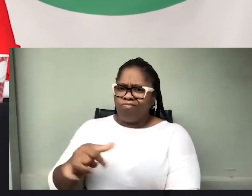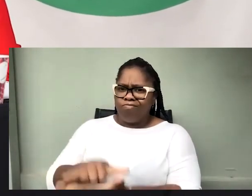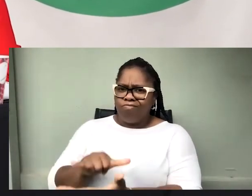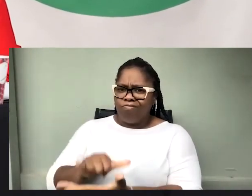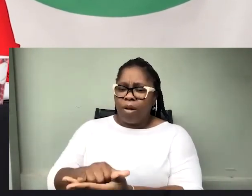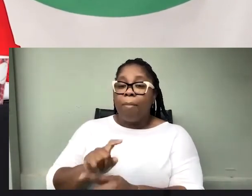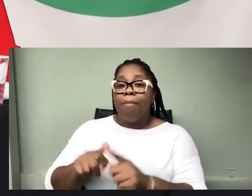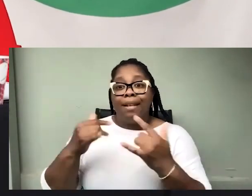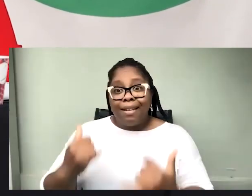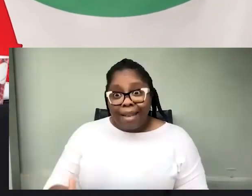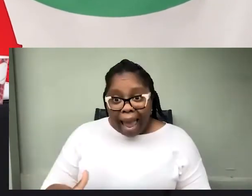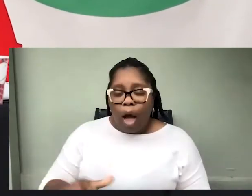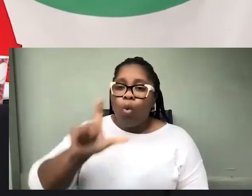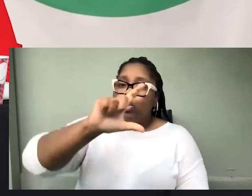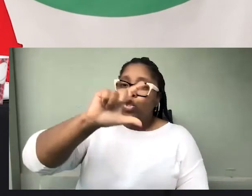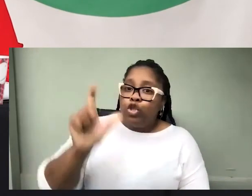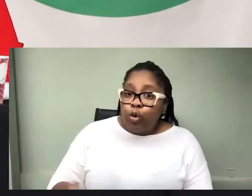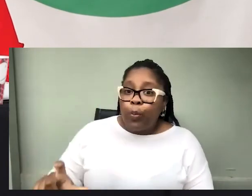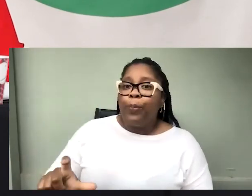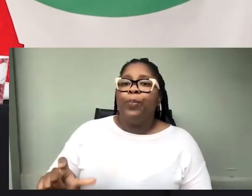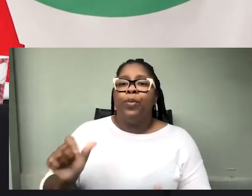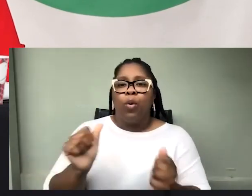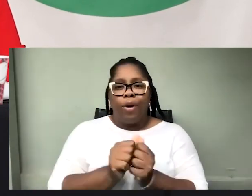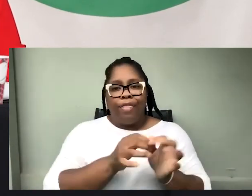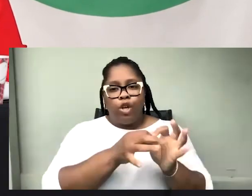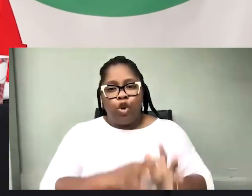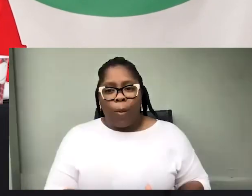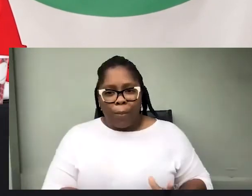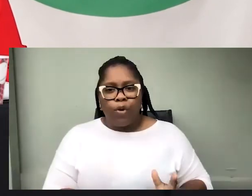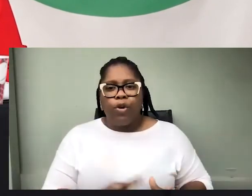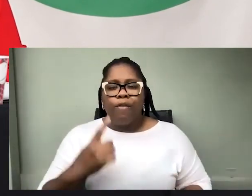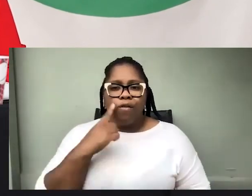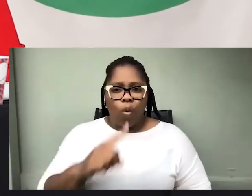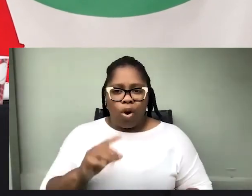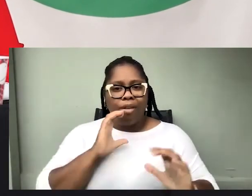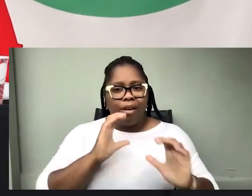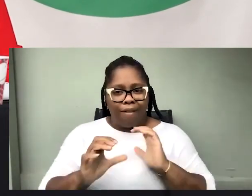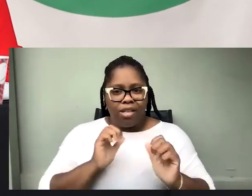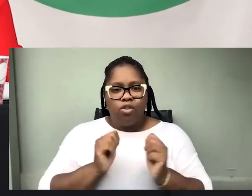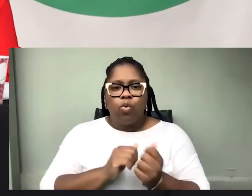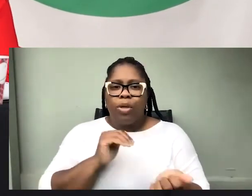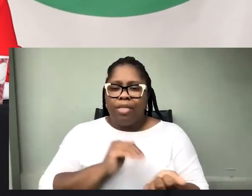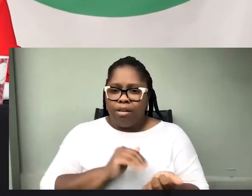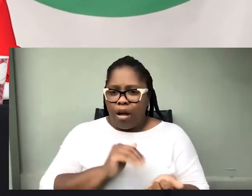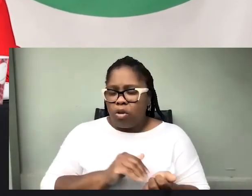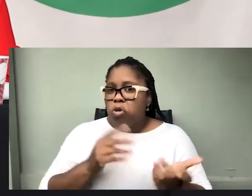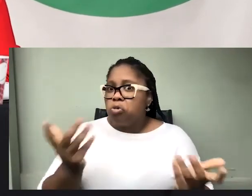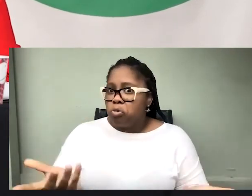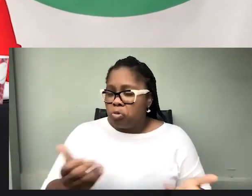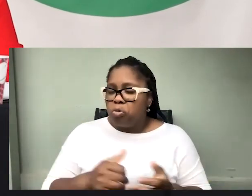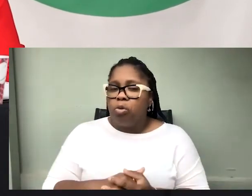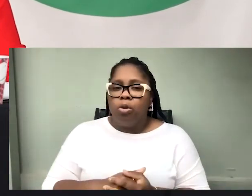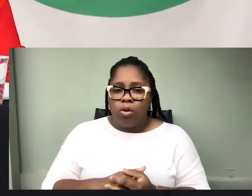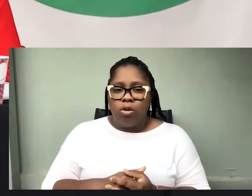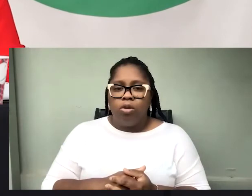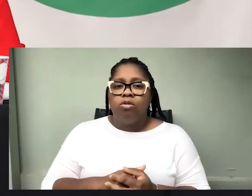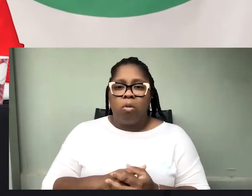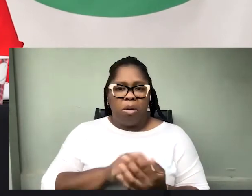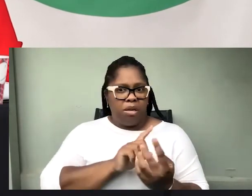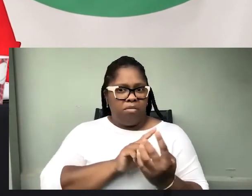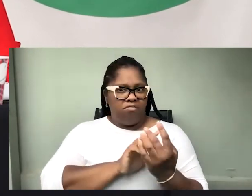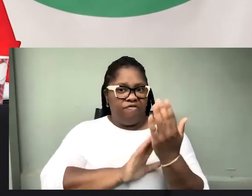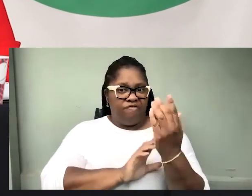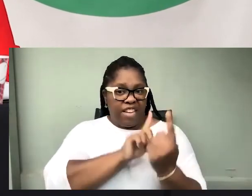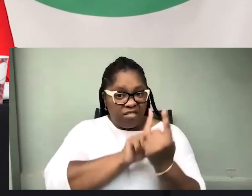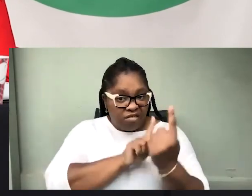institutions are actually Zooming them in for the conversation with the doctor. So whether it's person to person, face